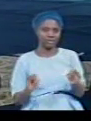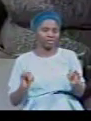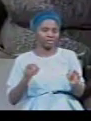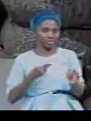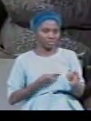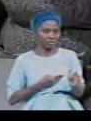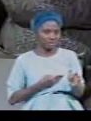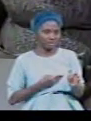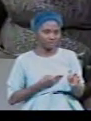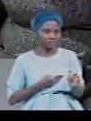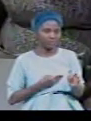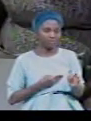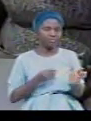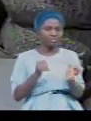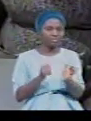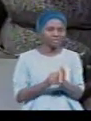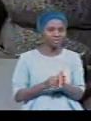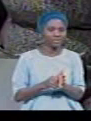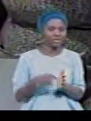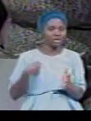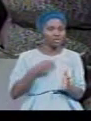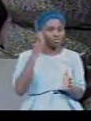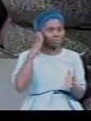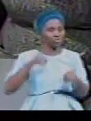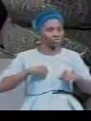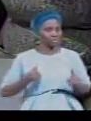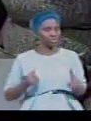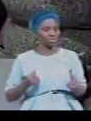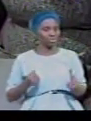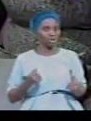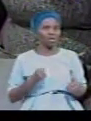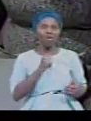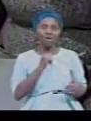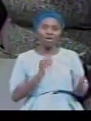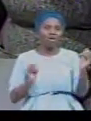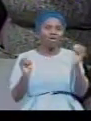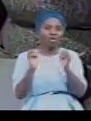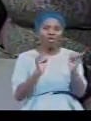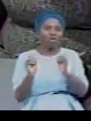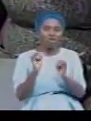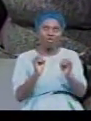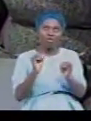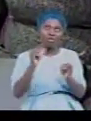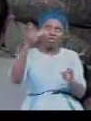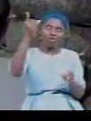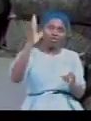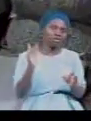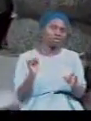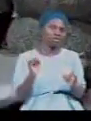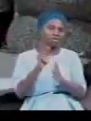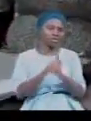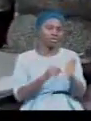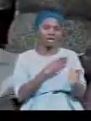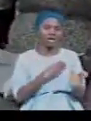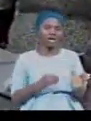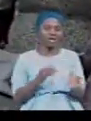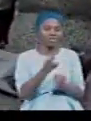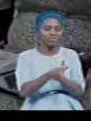that denying ungodliness and worldly lusts, we should live